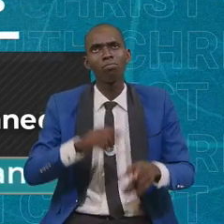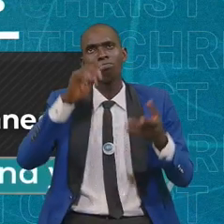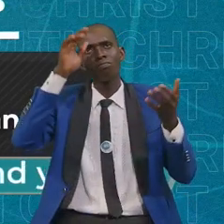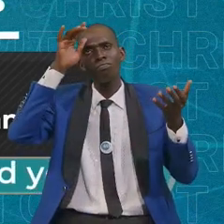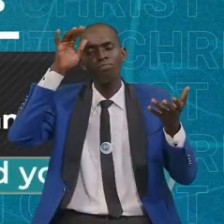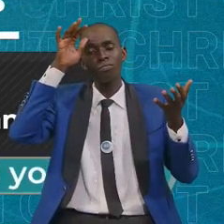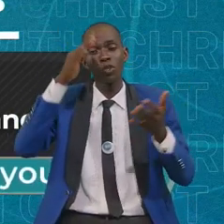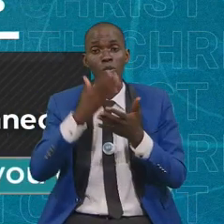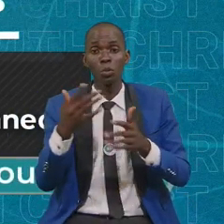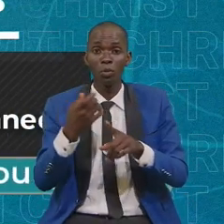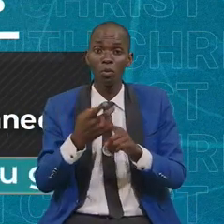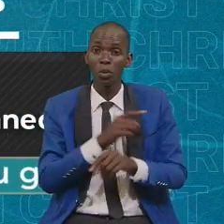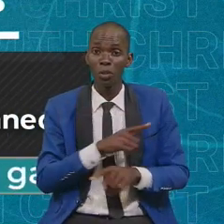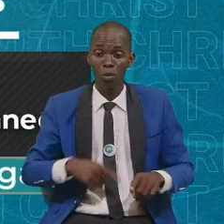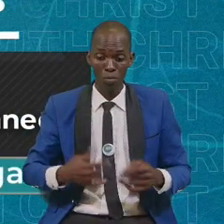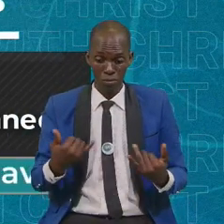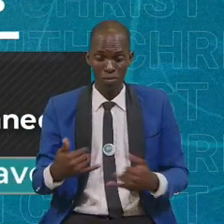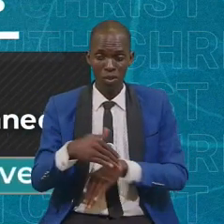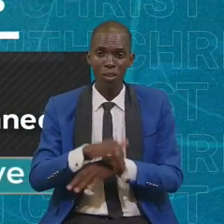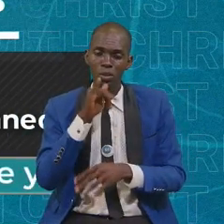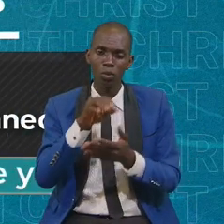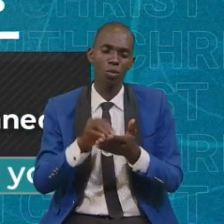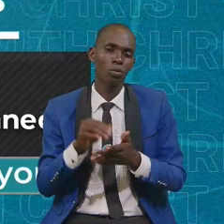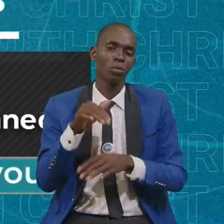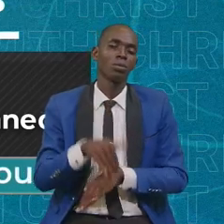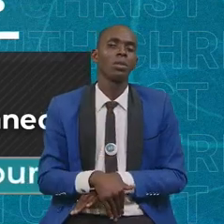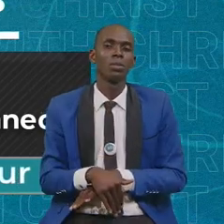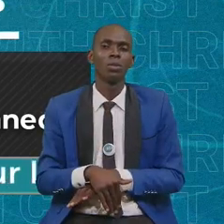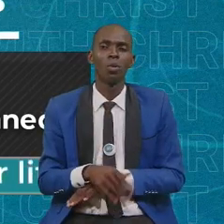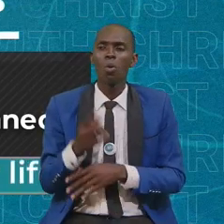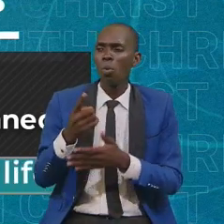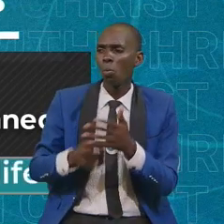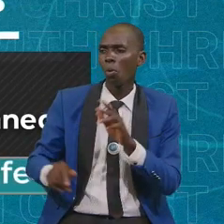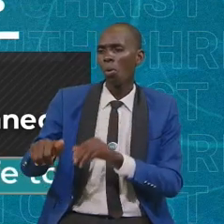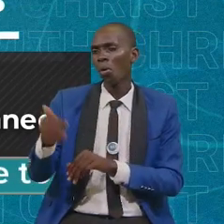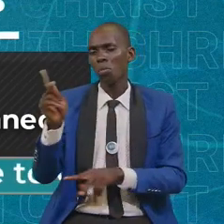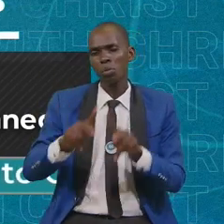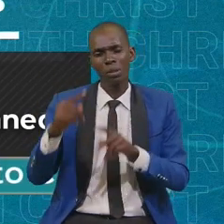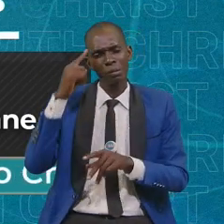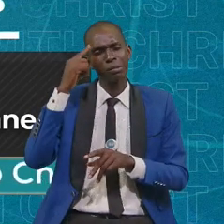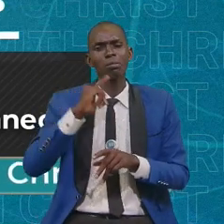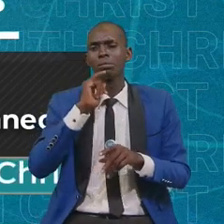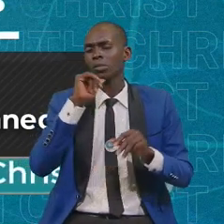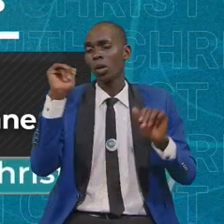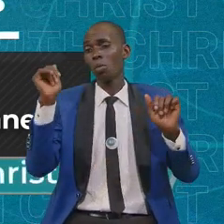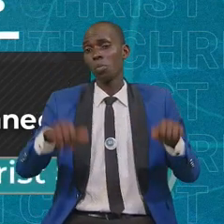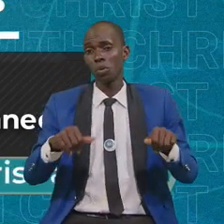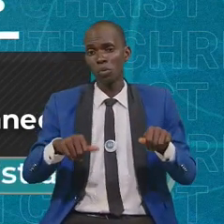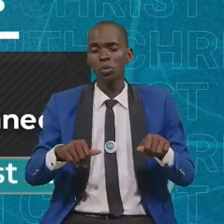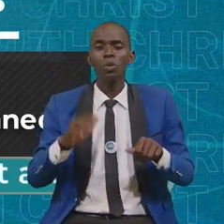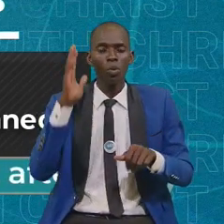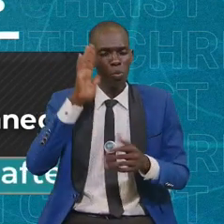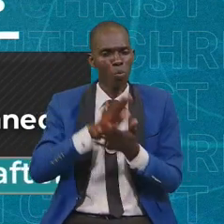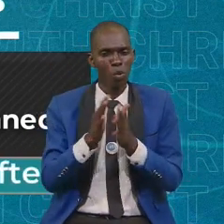your night. What people thought was impossible will become possible for you